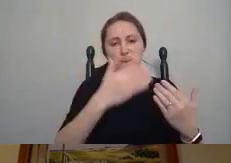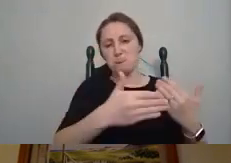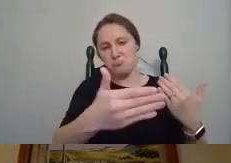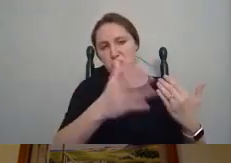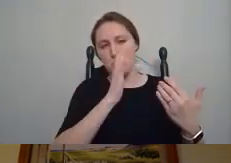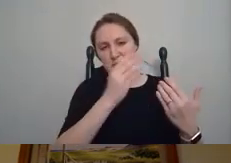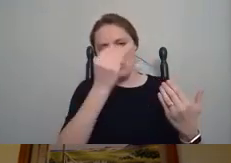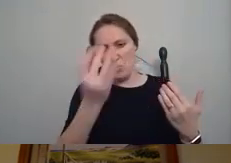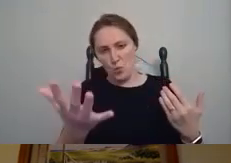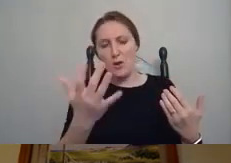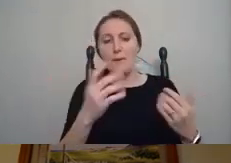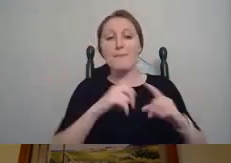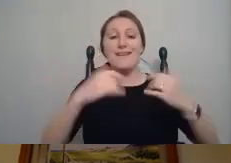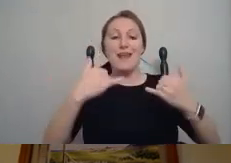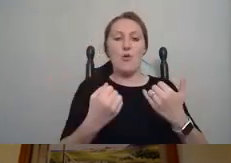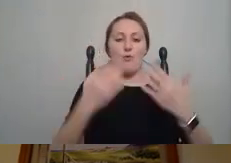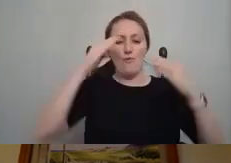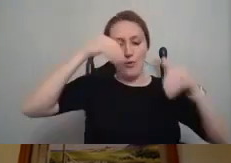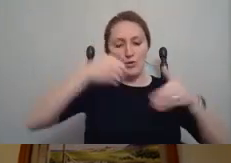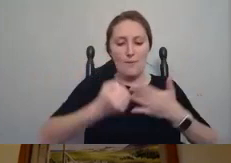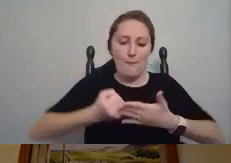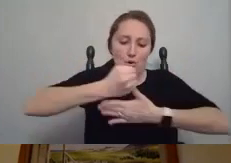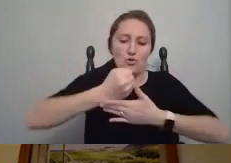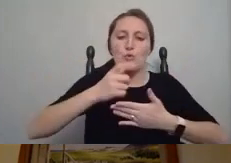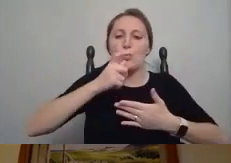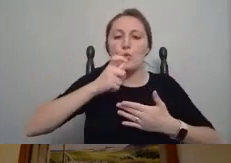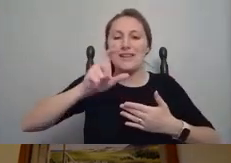prioritizing identifying what the needs are.